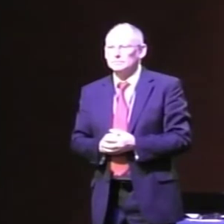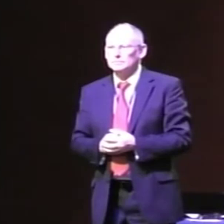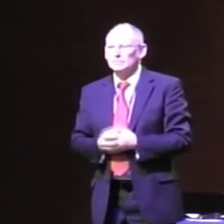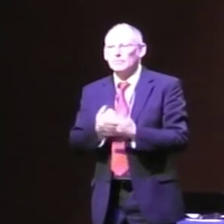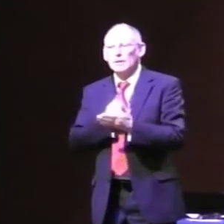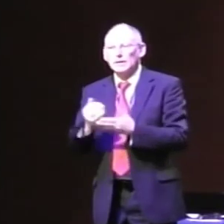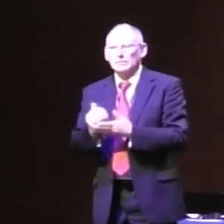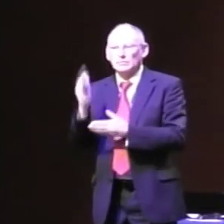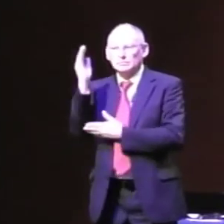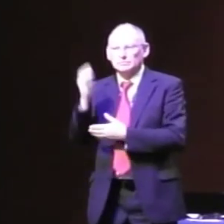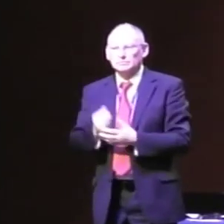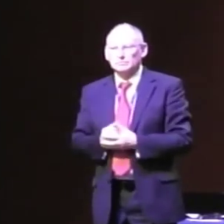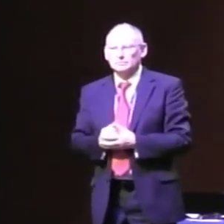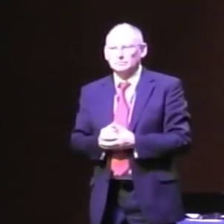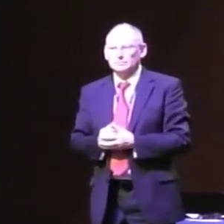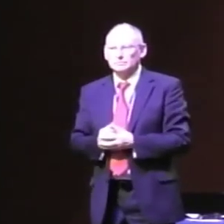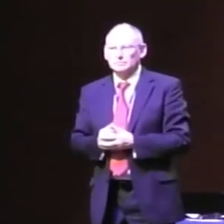All those against?